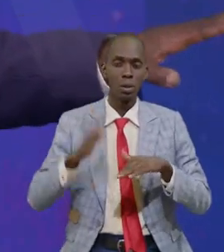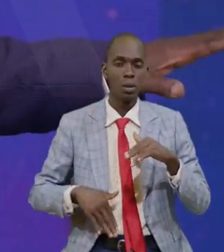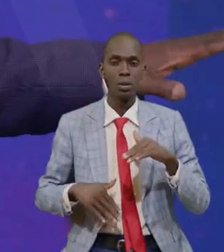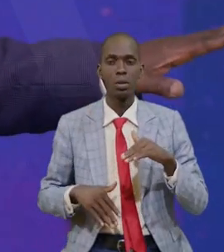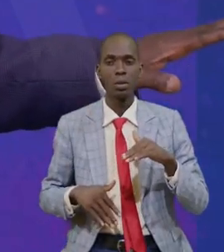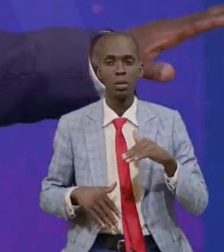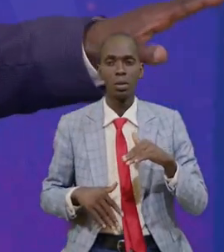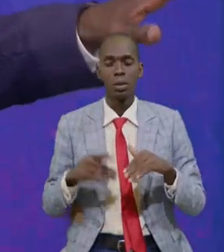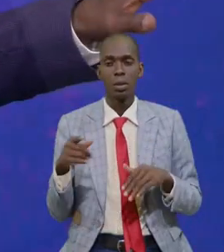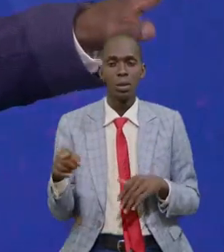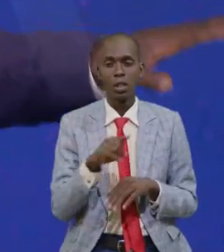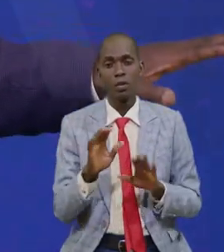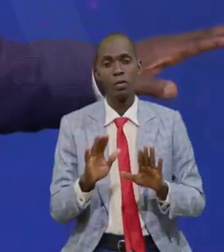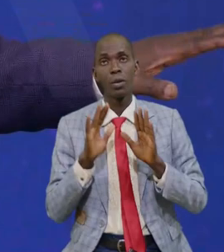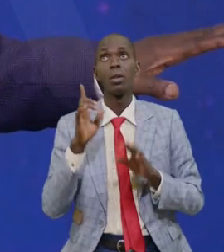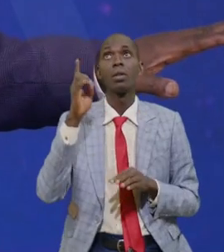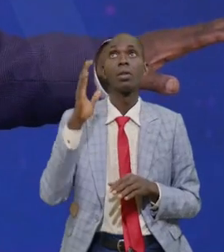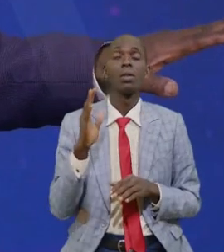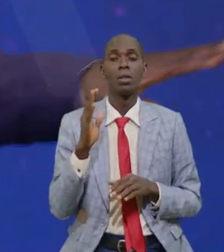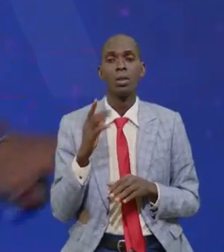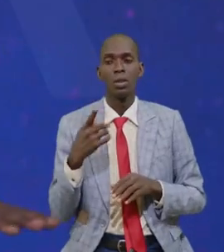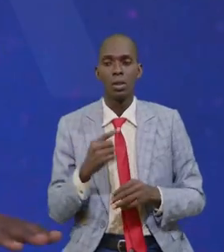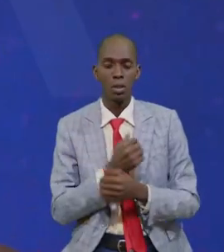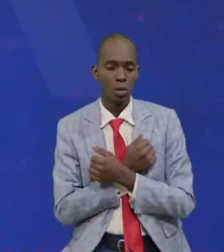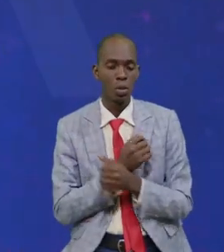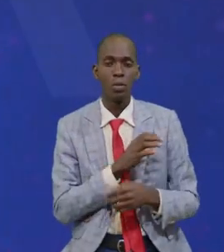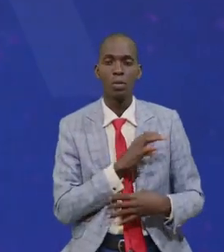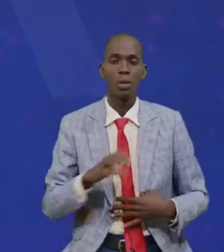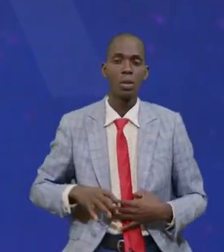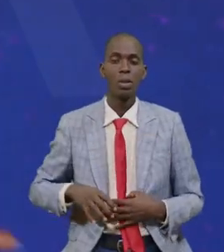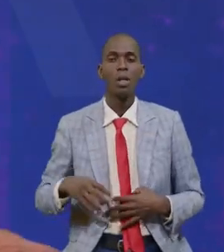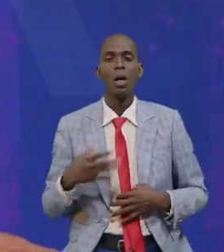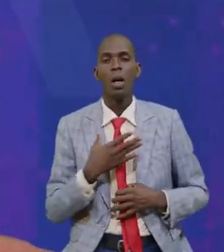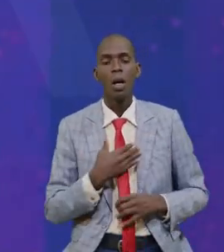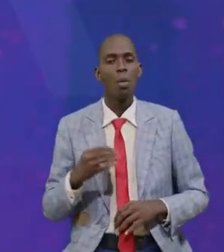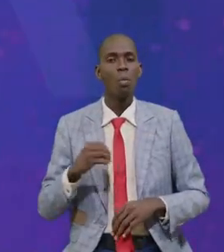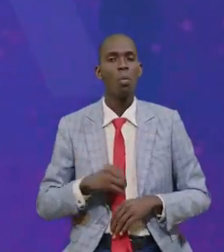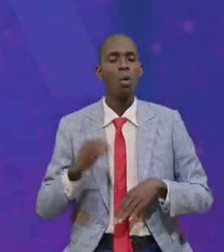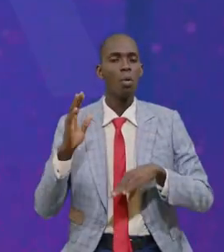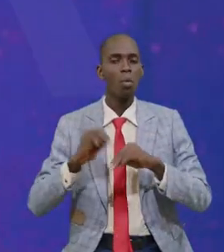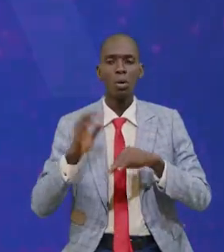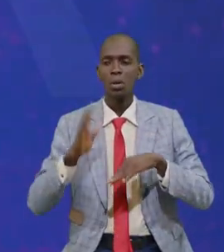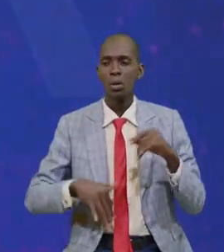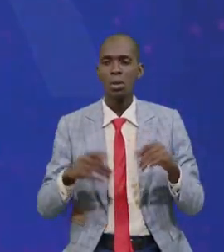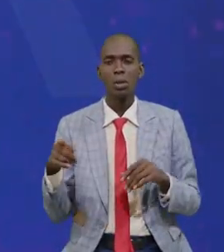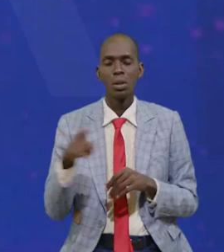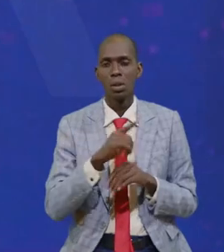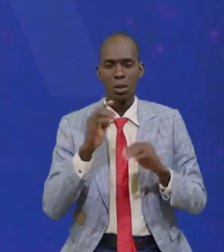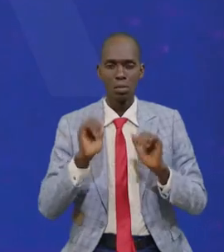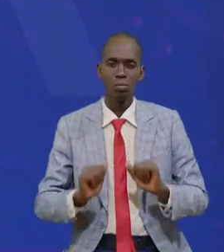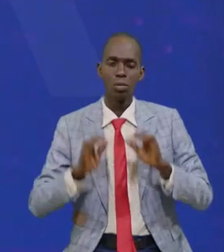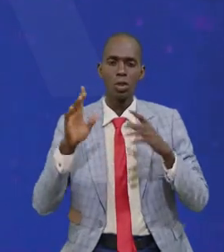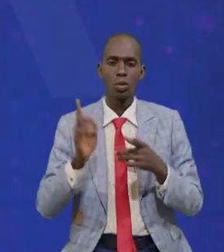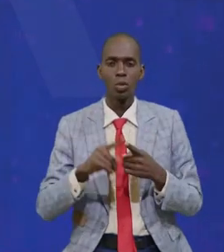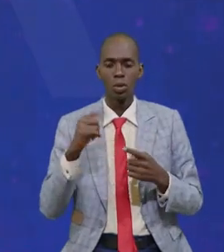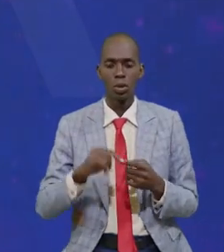they fear God, they love Christ, and more than they yielded to the inspiration of the Holy Ghost, there's